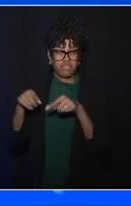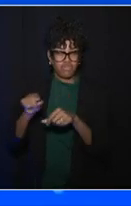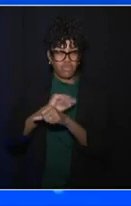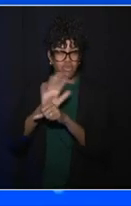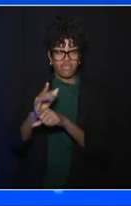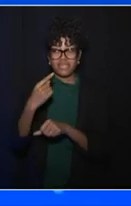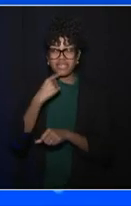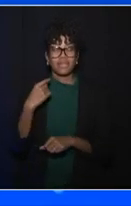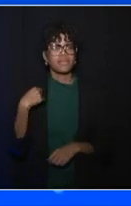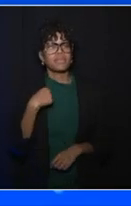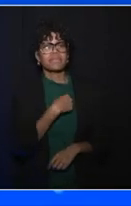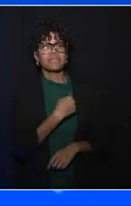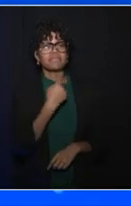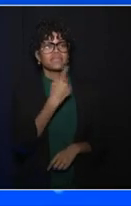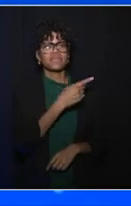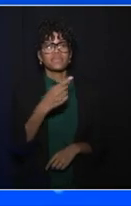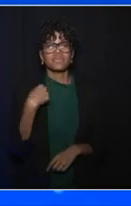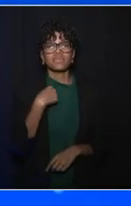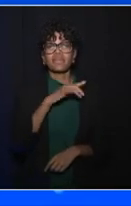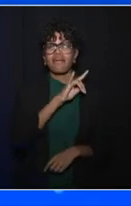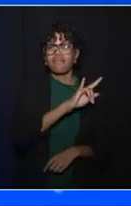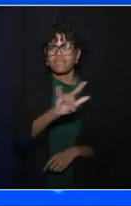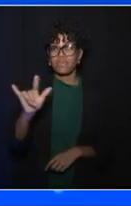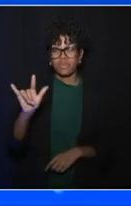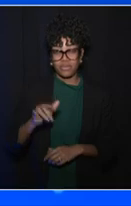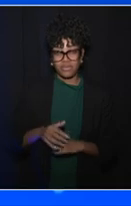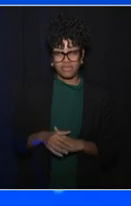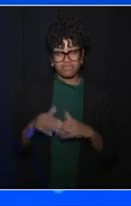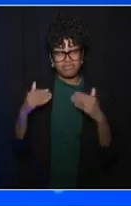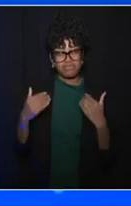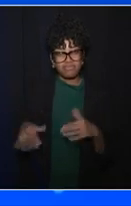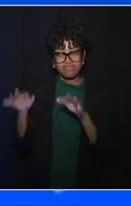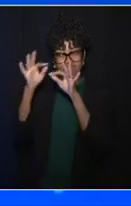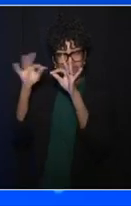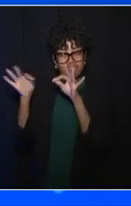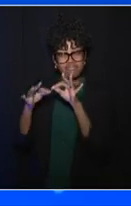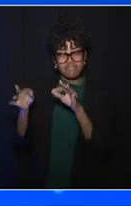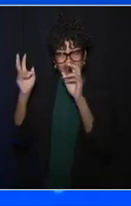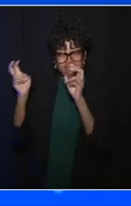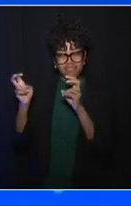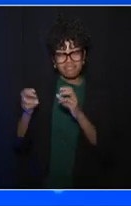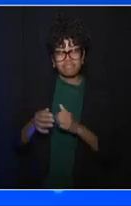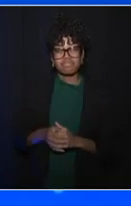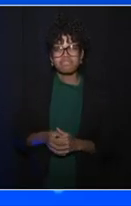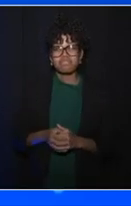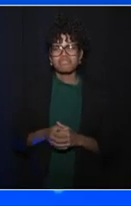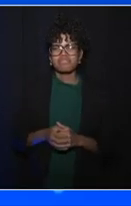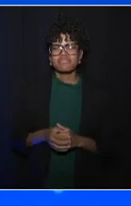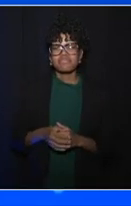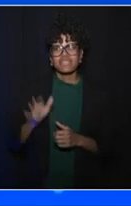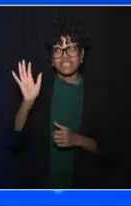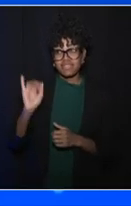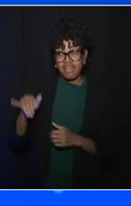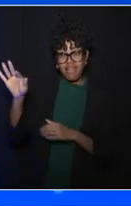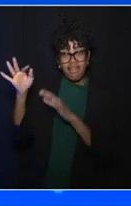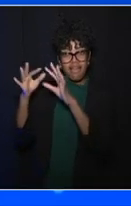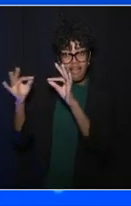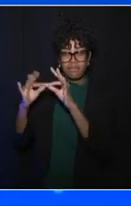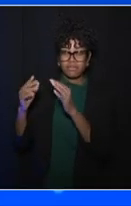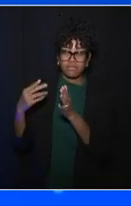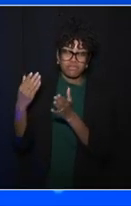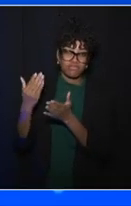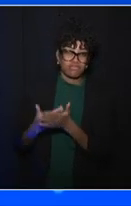you. And these efforts have not only transformed their learning environment, but are setting the stage for